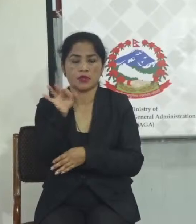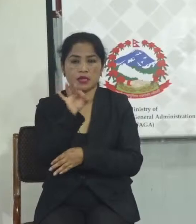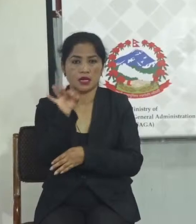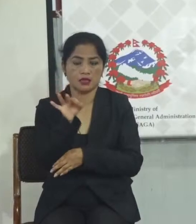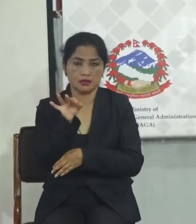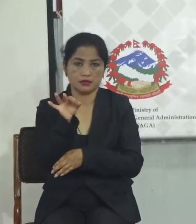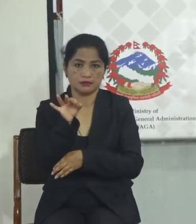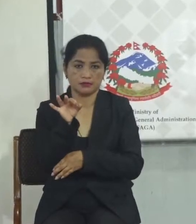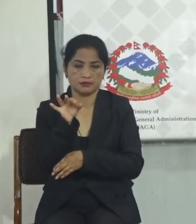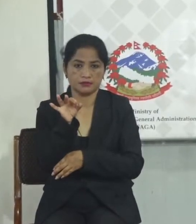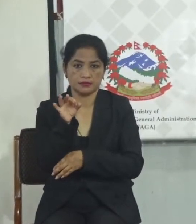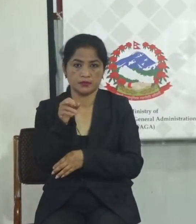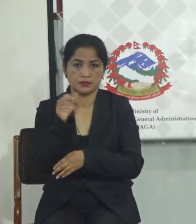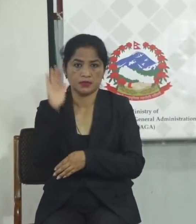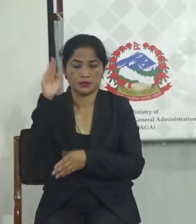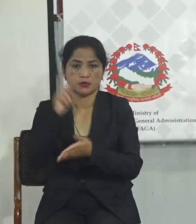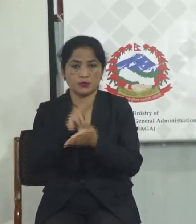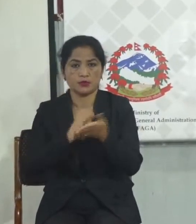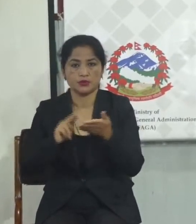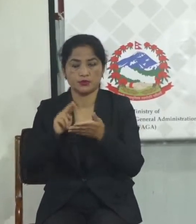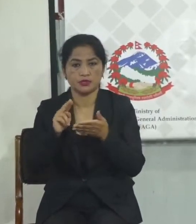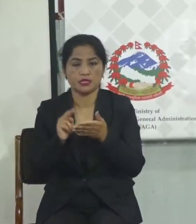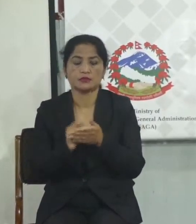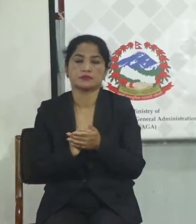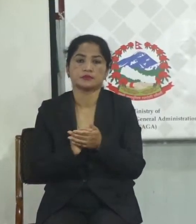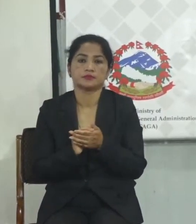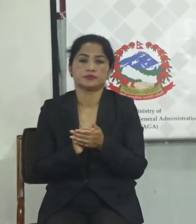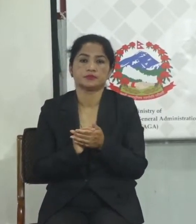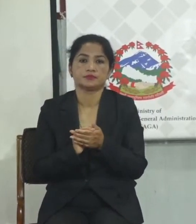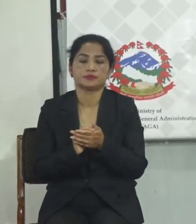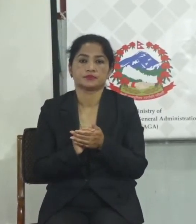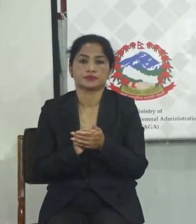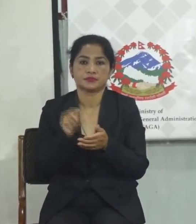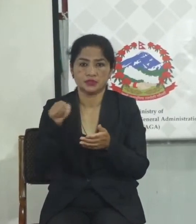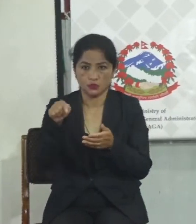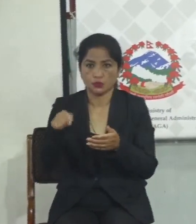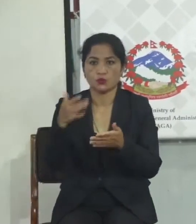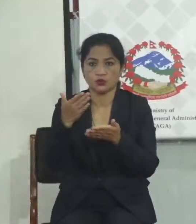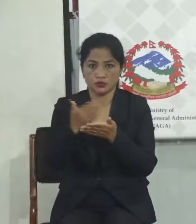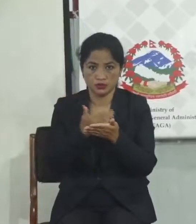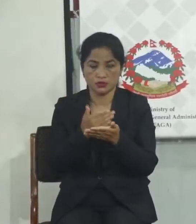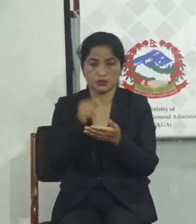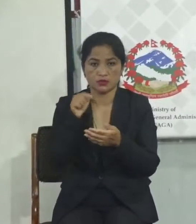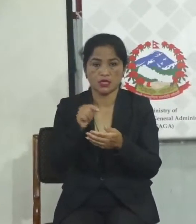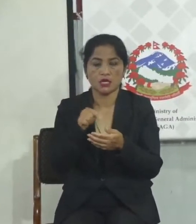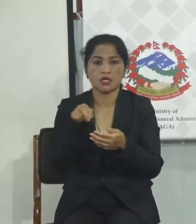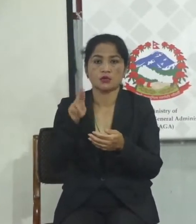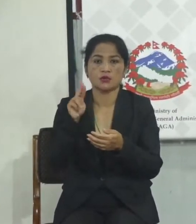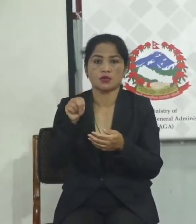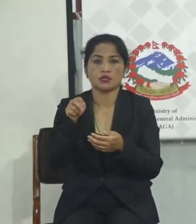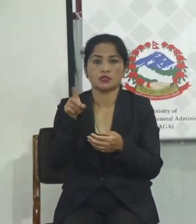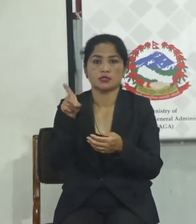this institute, and UNDP. From my side and from the ministry, I'd like to thank